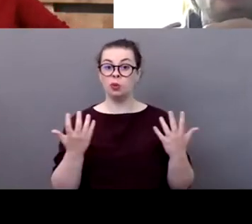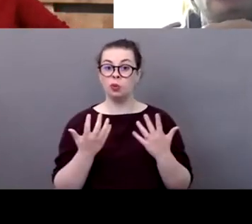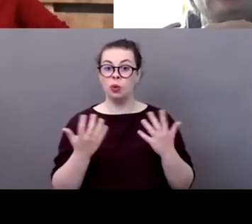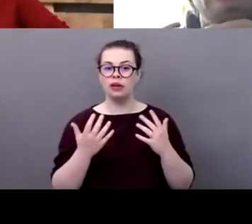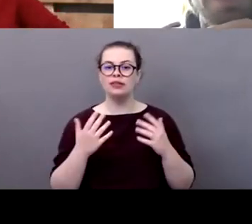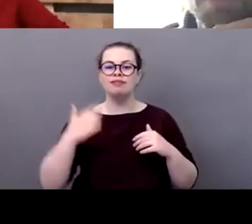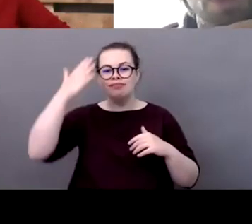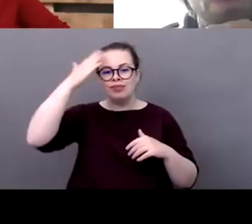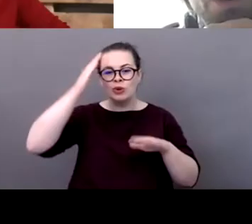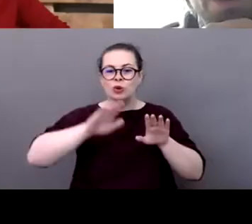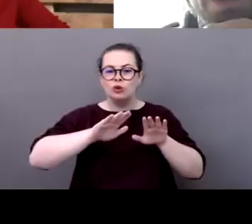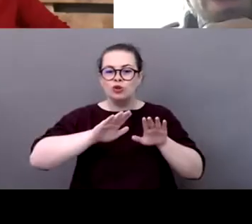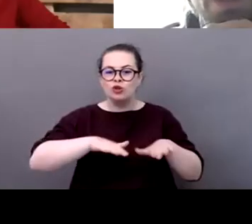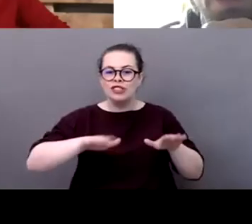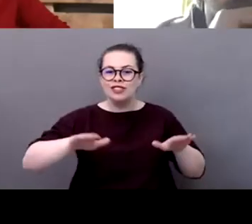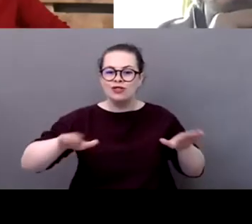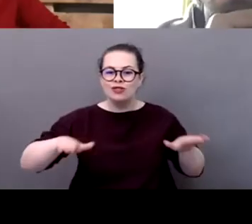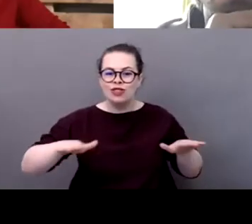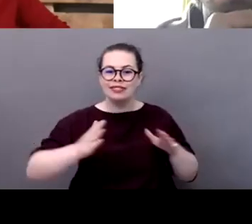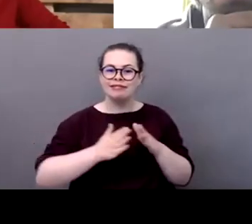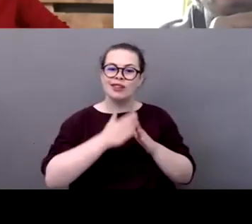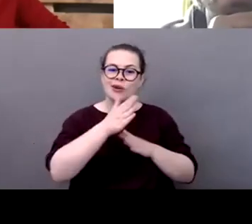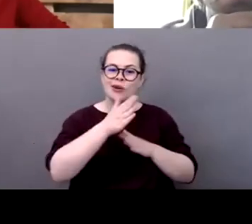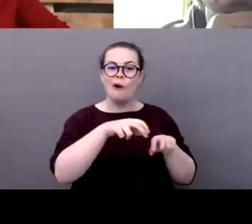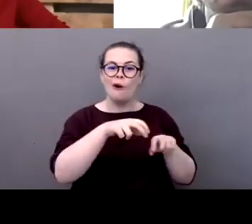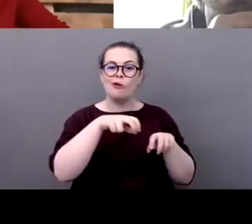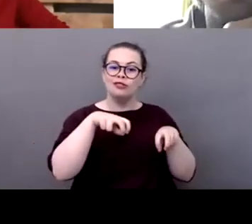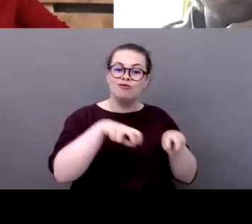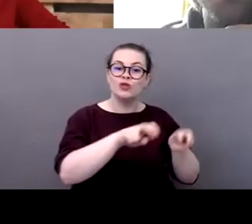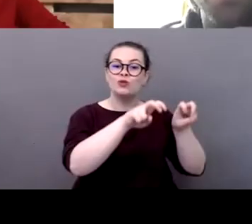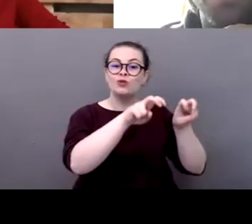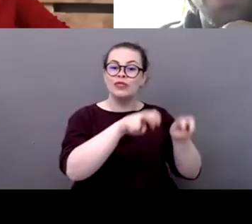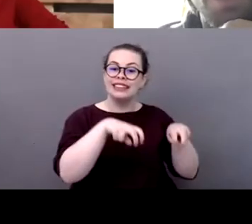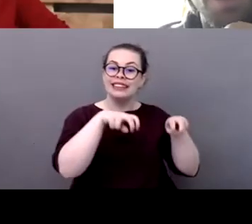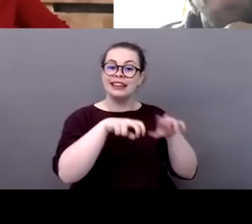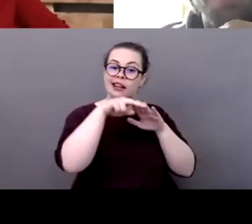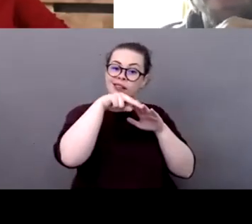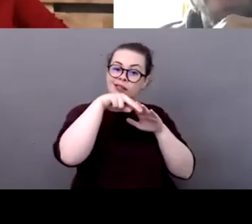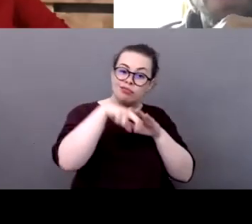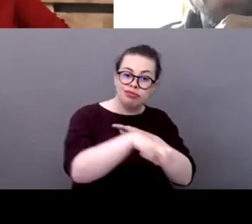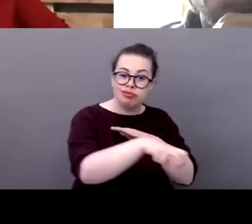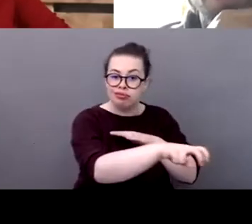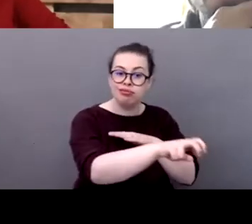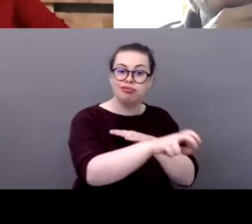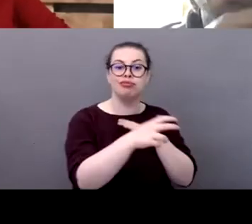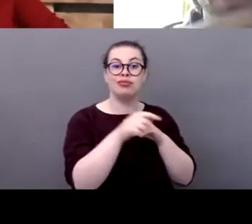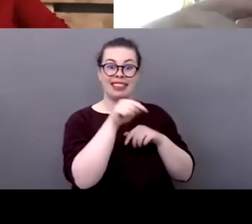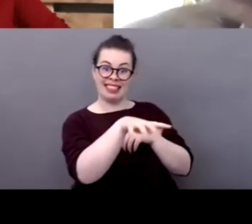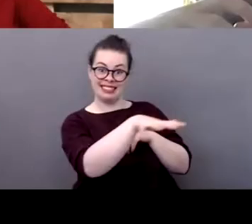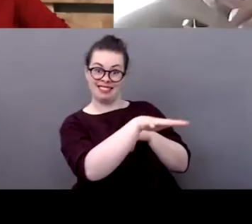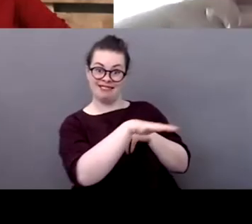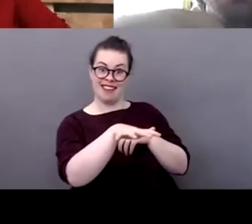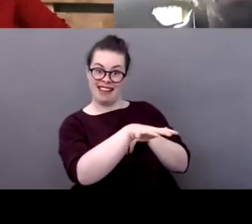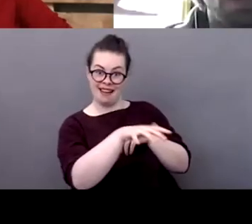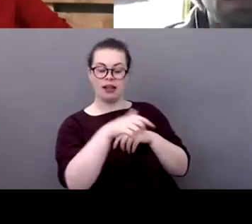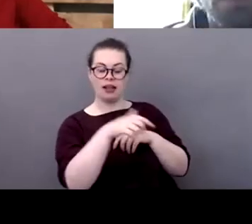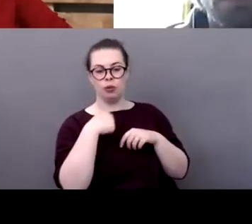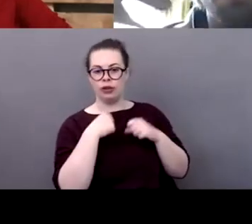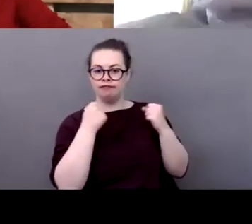impacted by this global warming and pollution and all environmental problems. What we try to